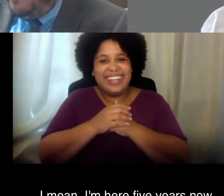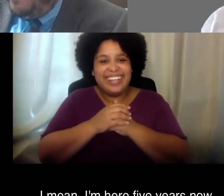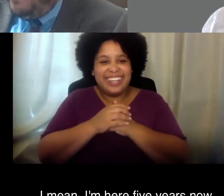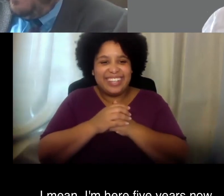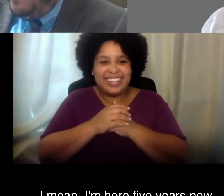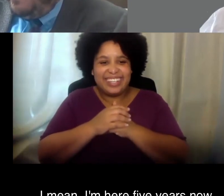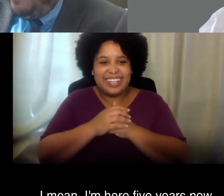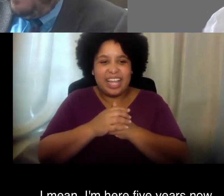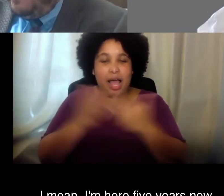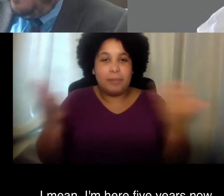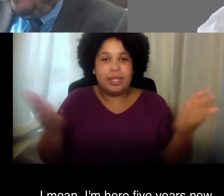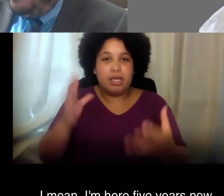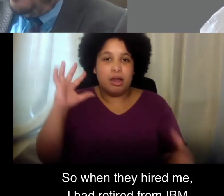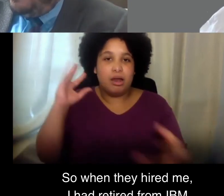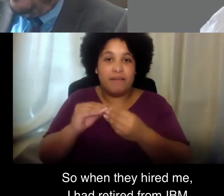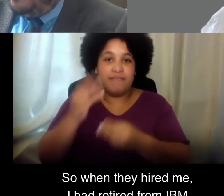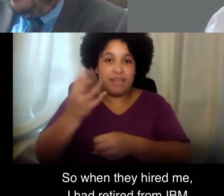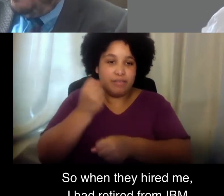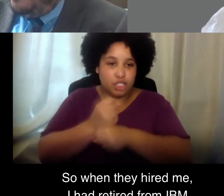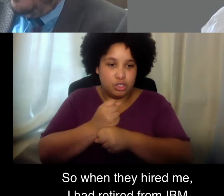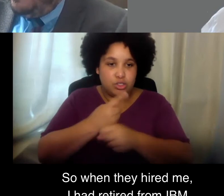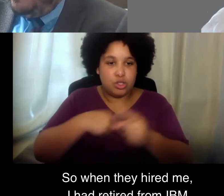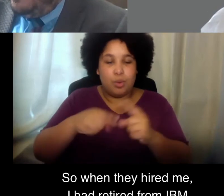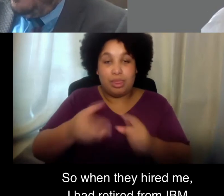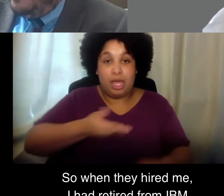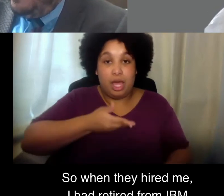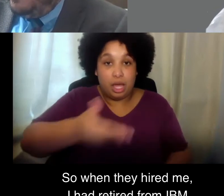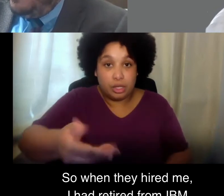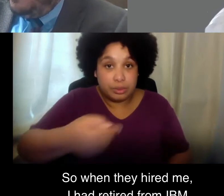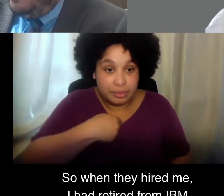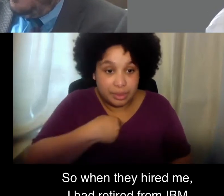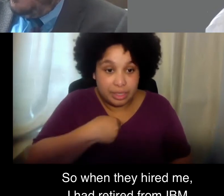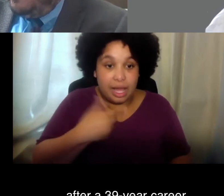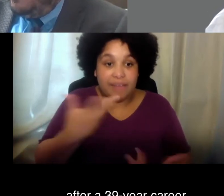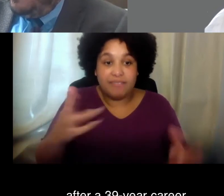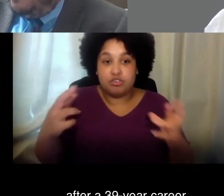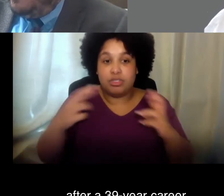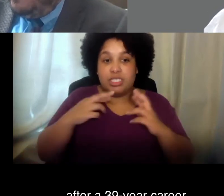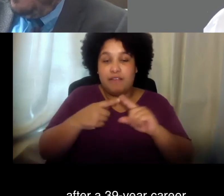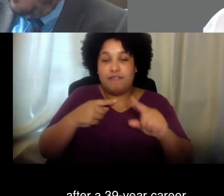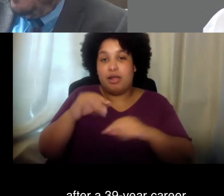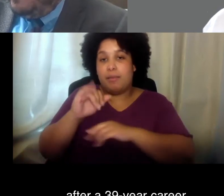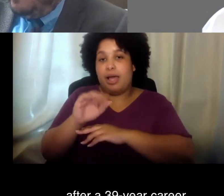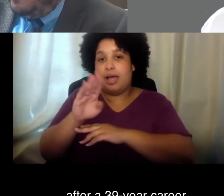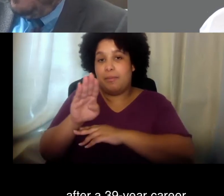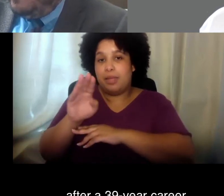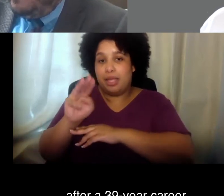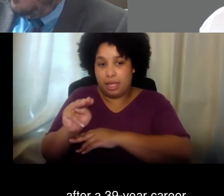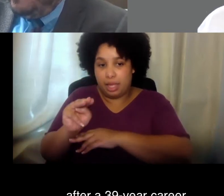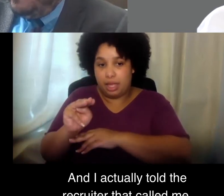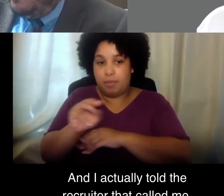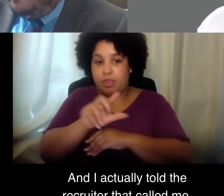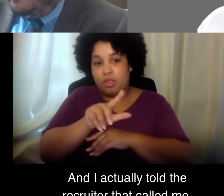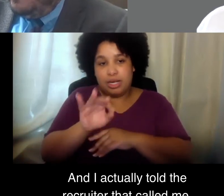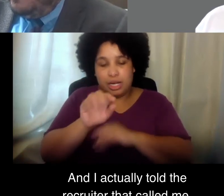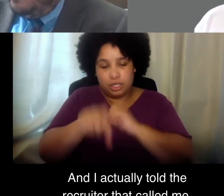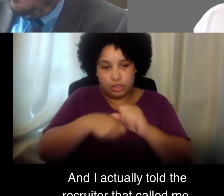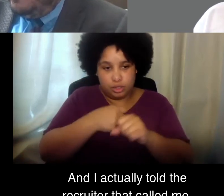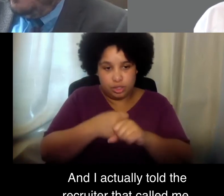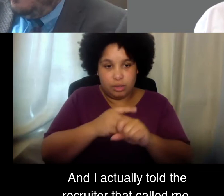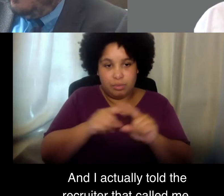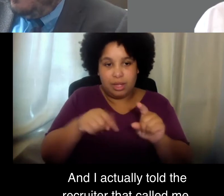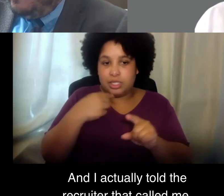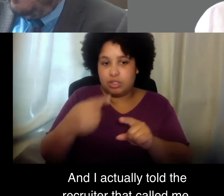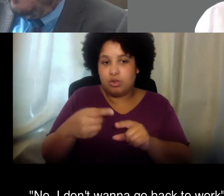I'm here 5 years now. So when they hired me, I had retired from IBM after a 39-year career. And I actually told